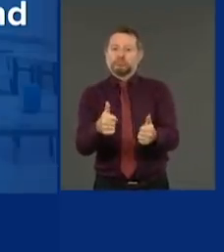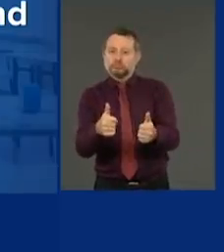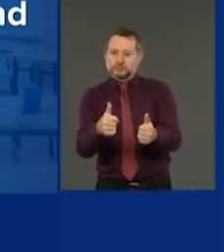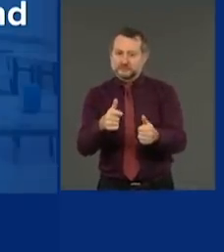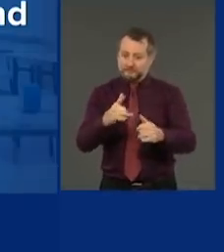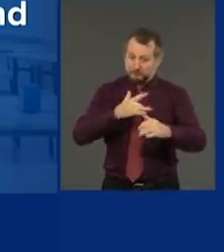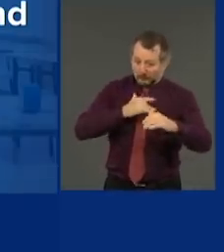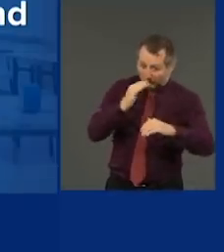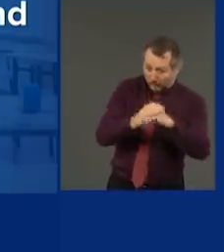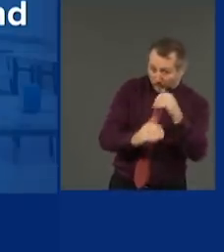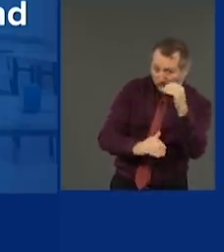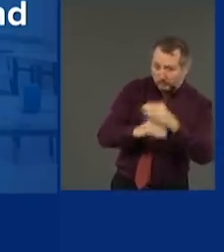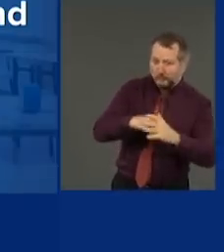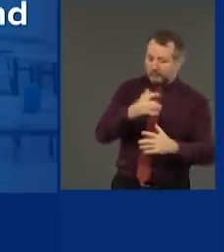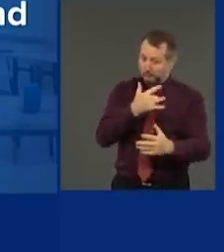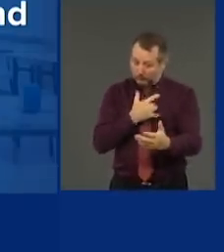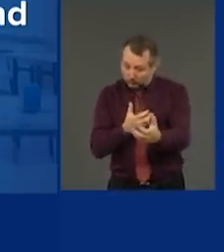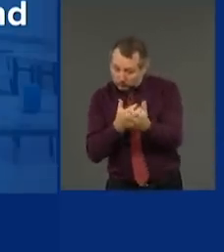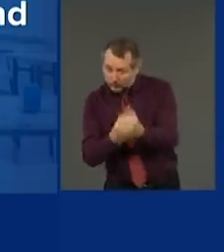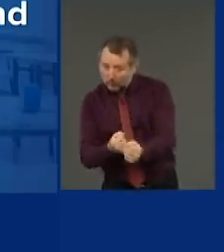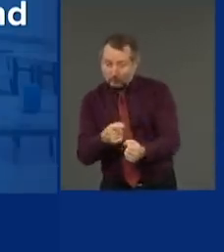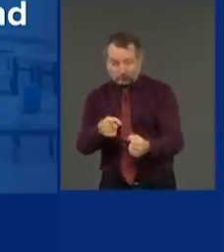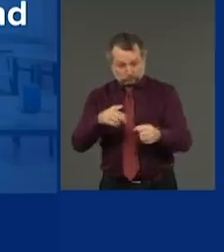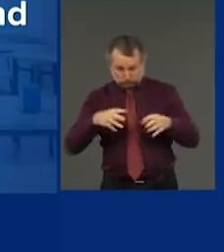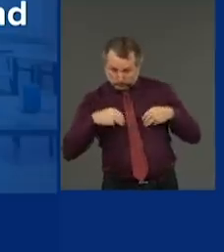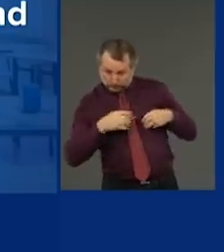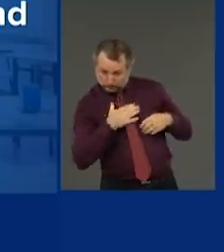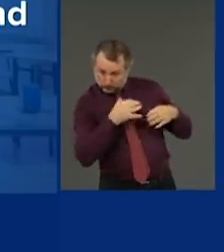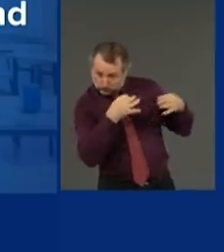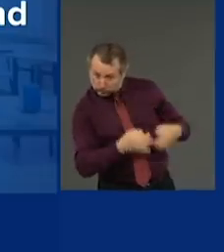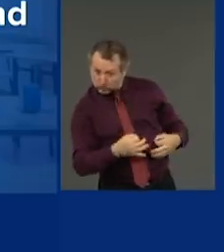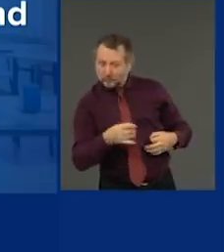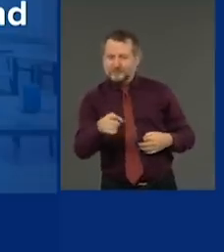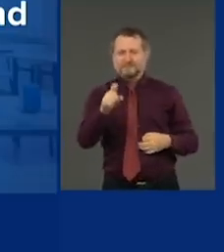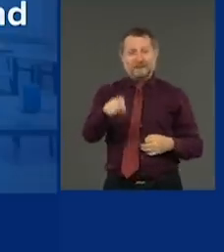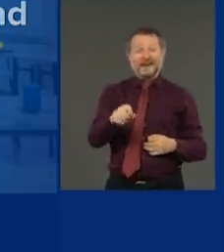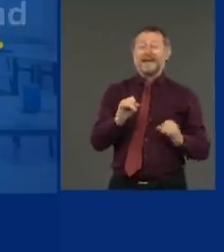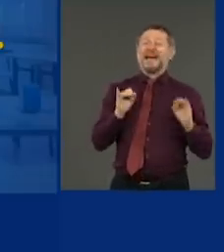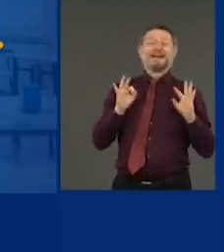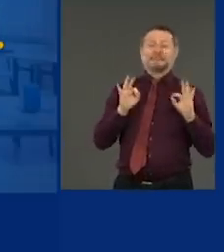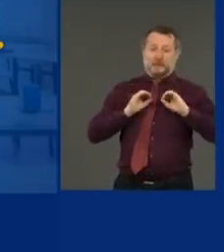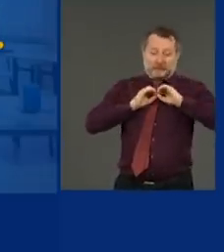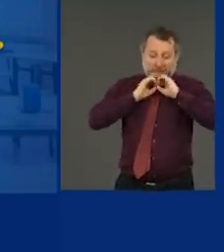accepting this decision. Otherwise, it's all moot, right?